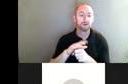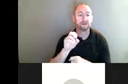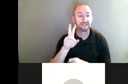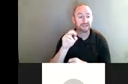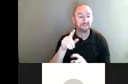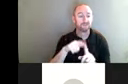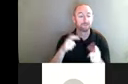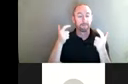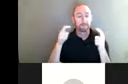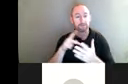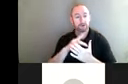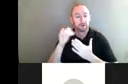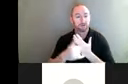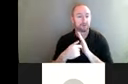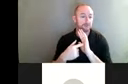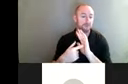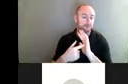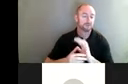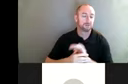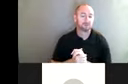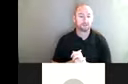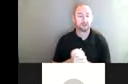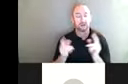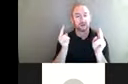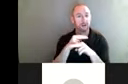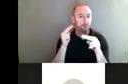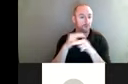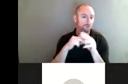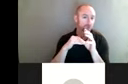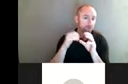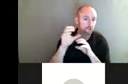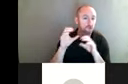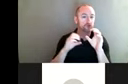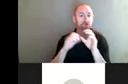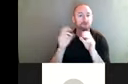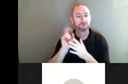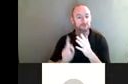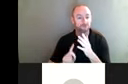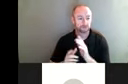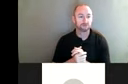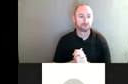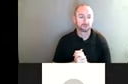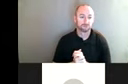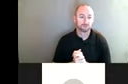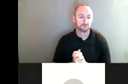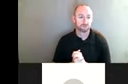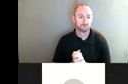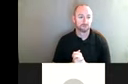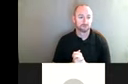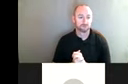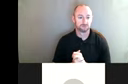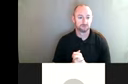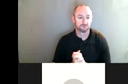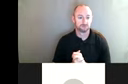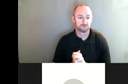large projects such as highway construction, design and construction. Large on a